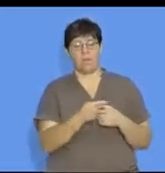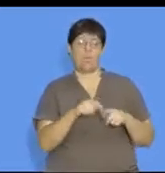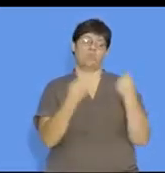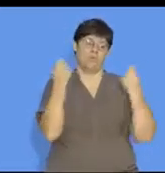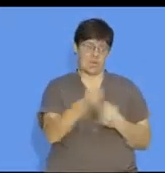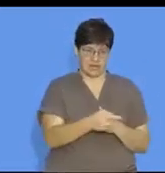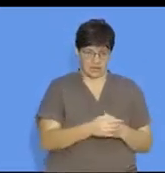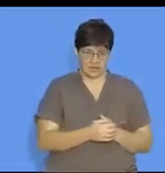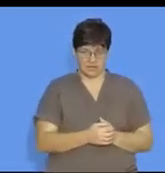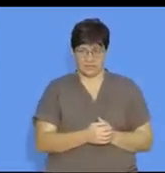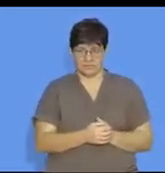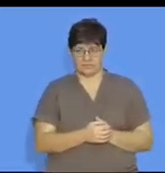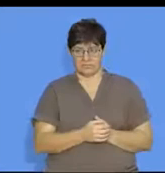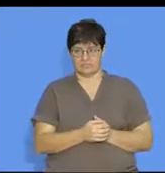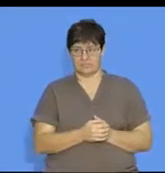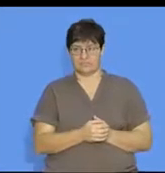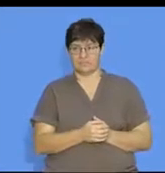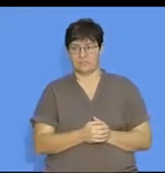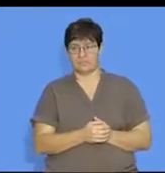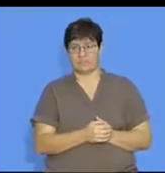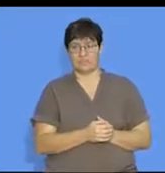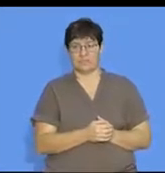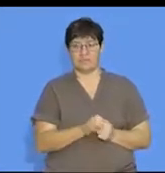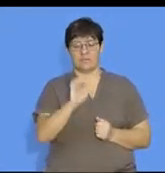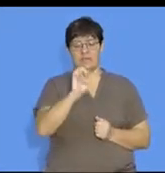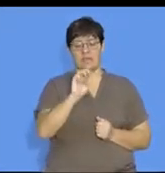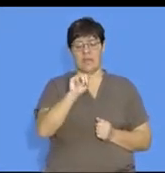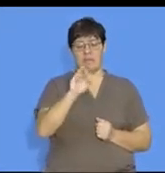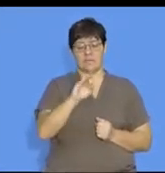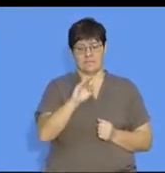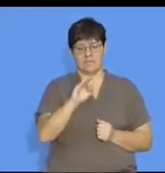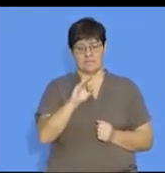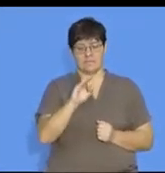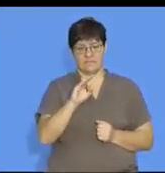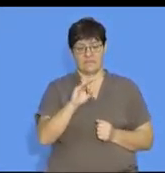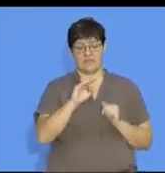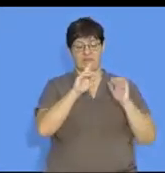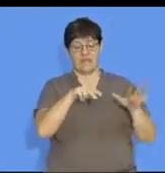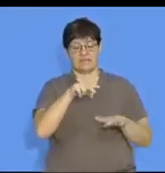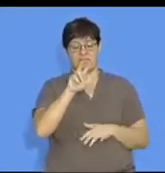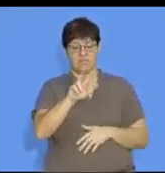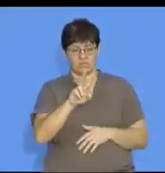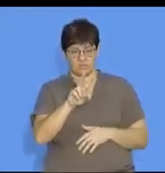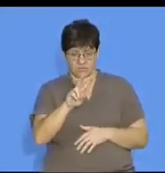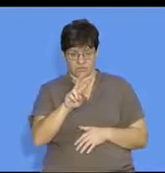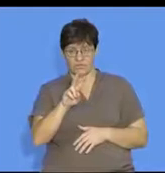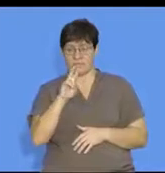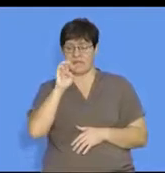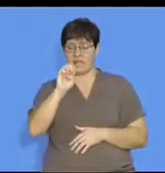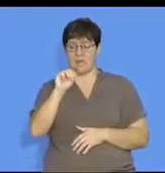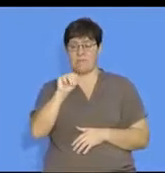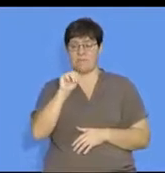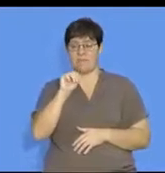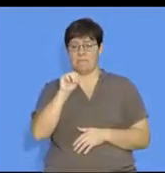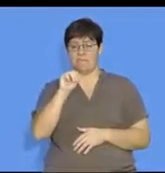circuit is broken. Okay, take note of that, right? So that EMF reading the 18 volts is equals to our EMF